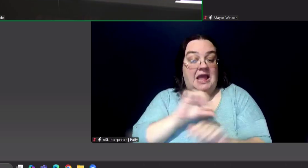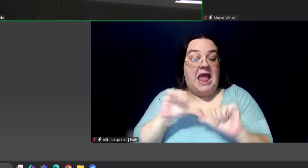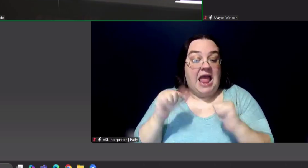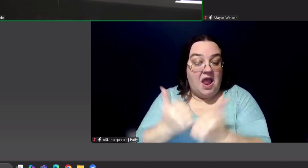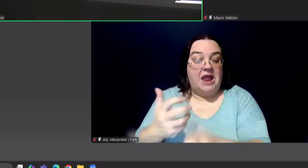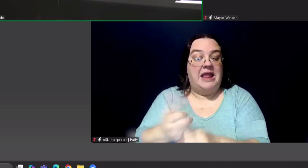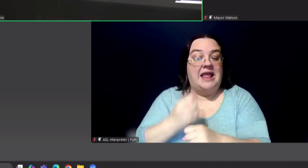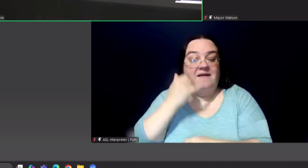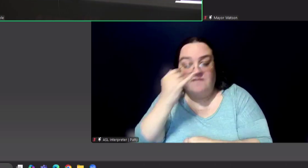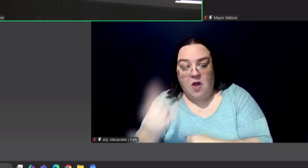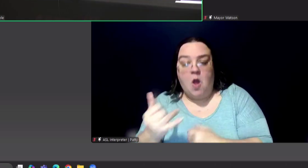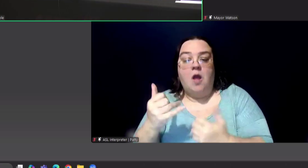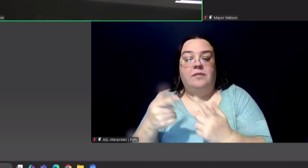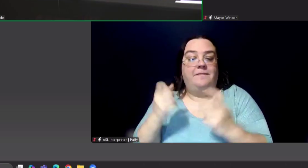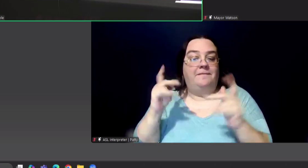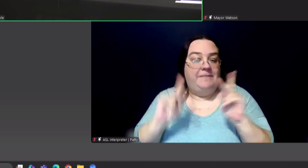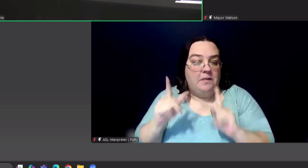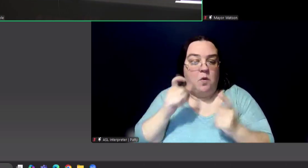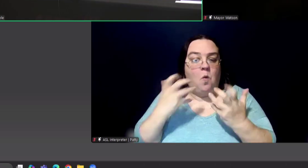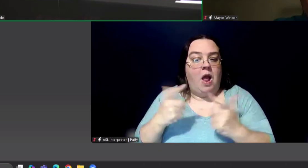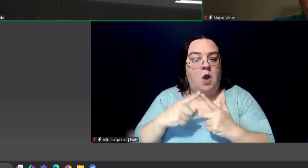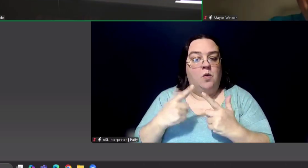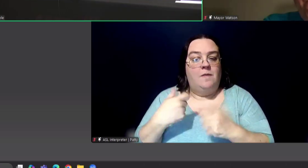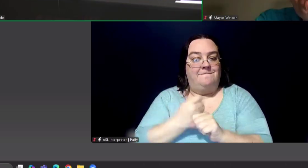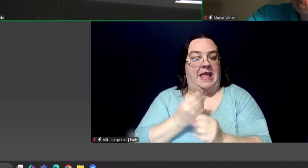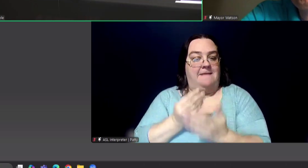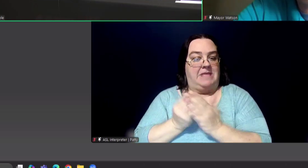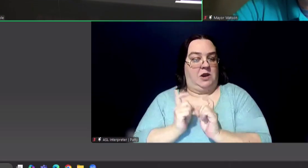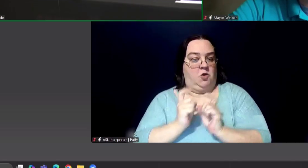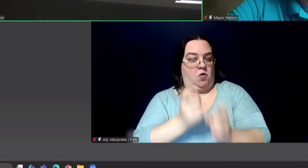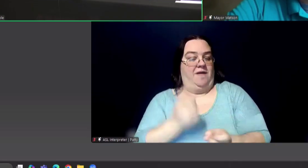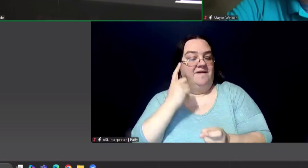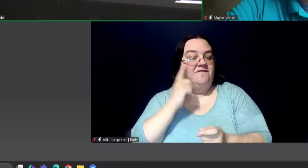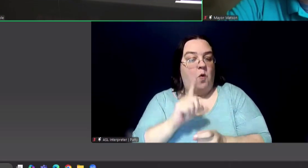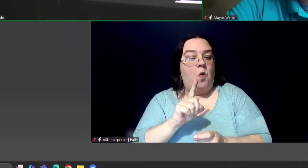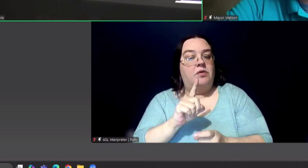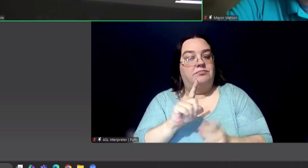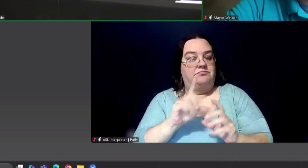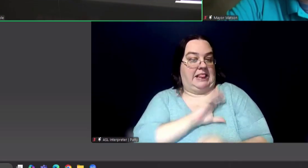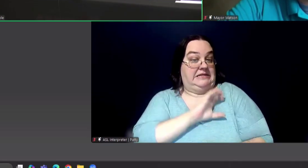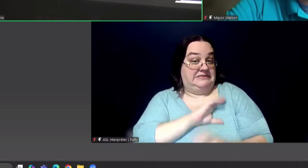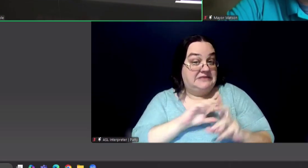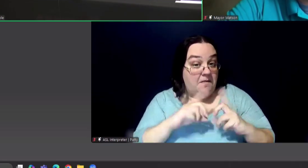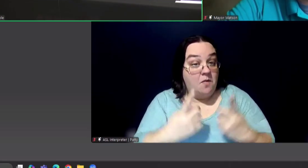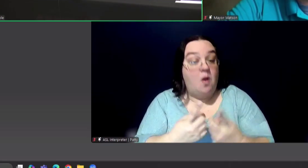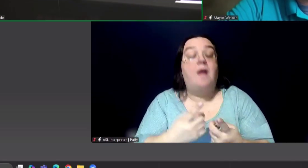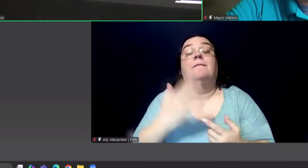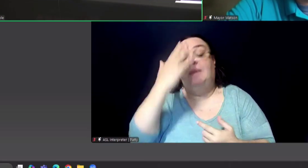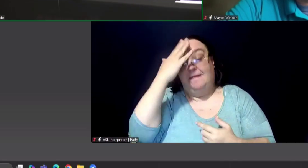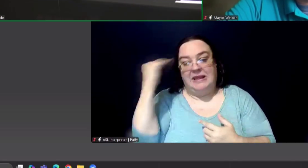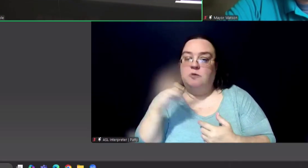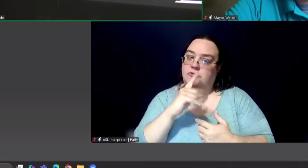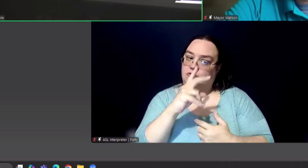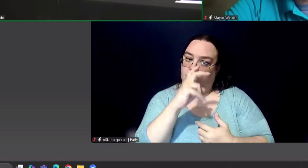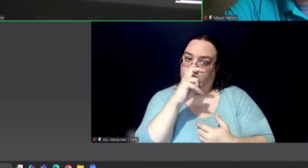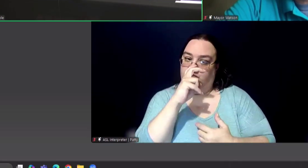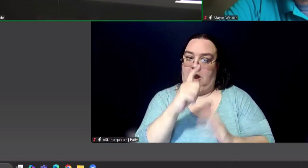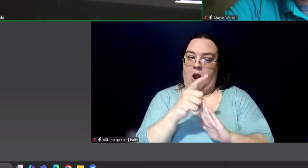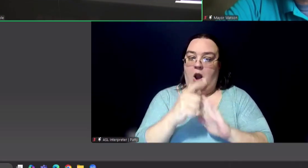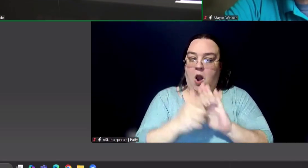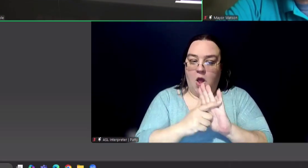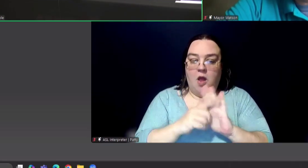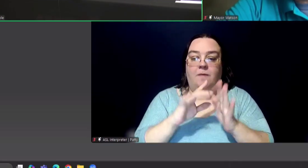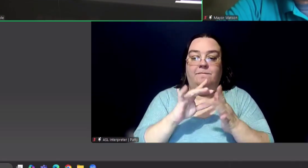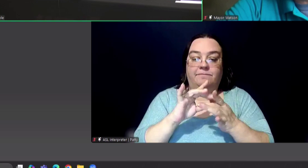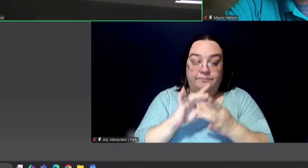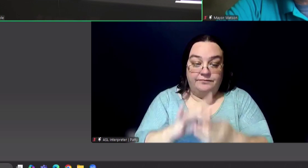make donations to police departments, particularly monetary donations. And because of the strict laws as it relates to gratuities, all we